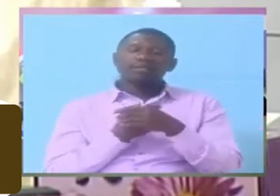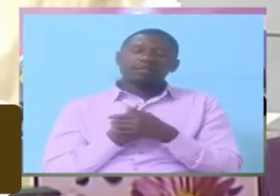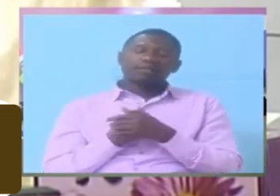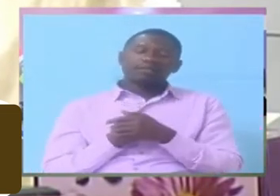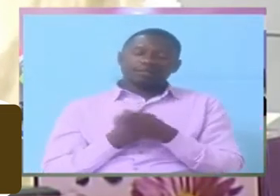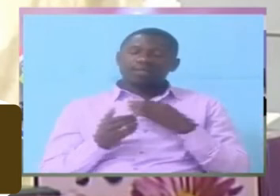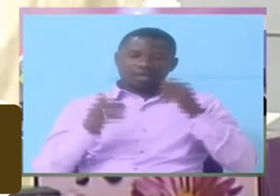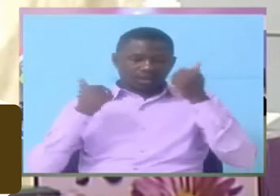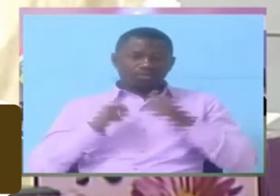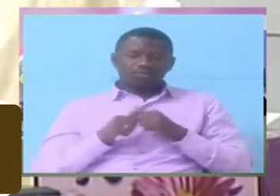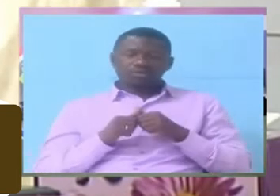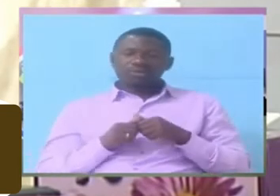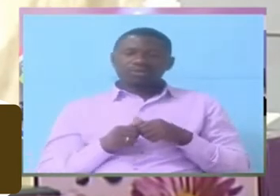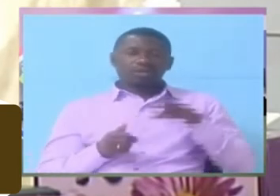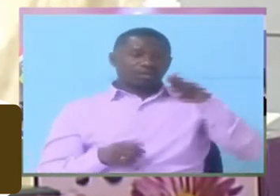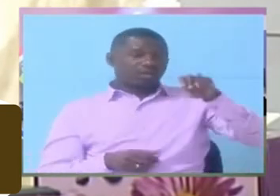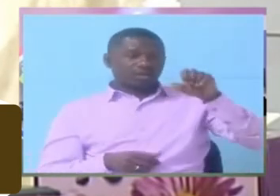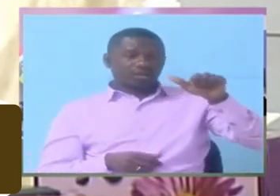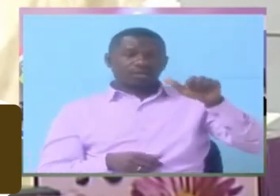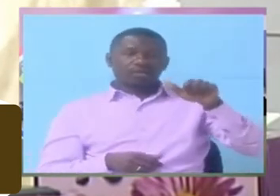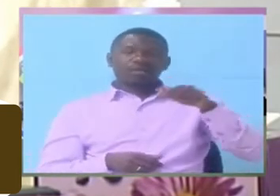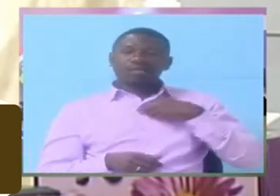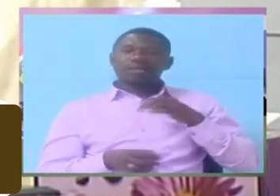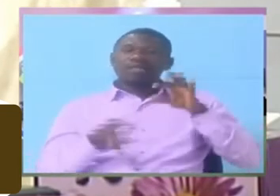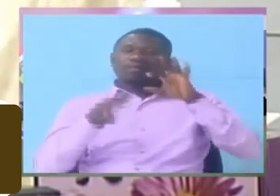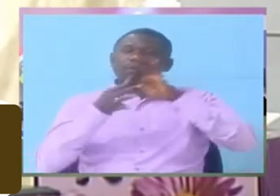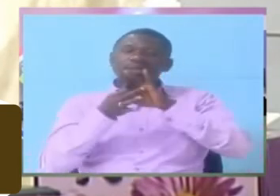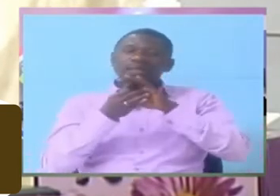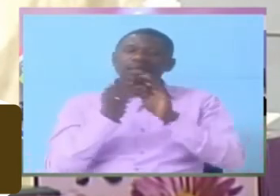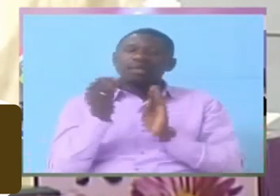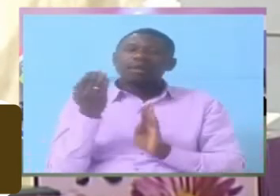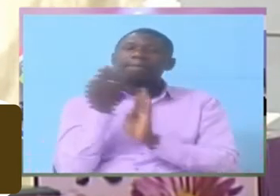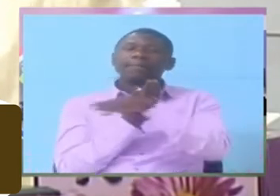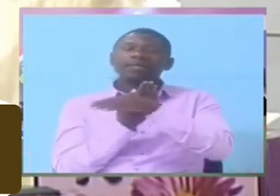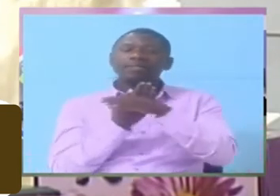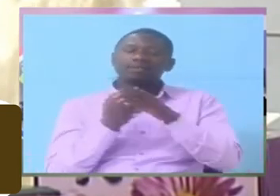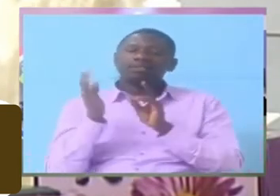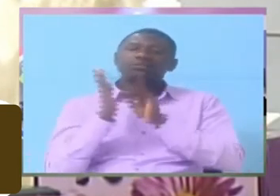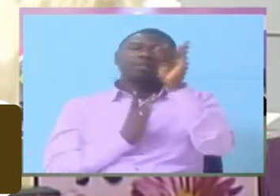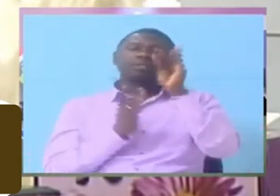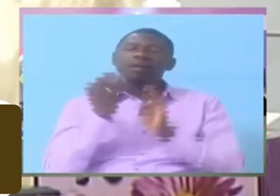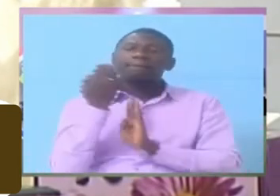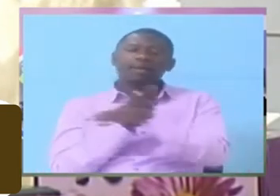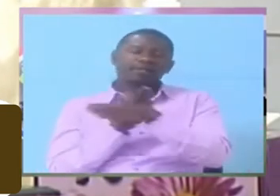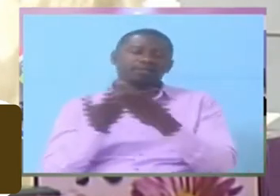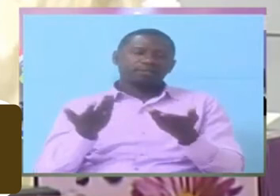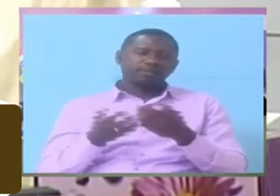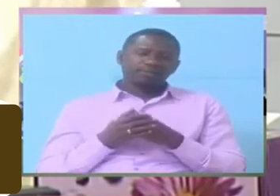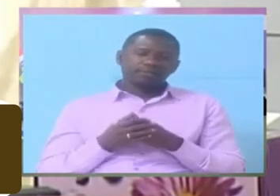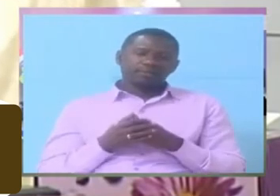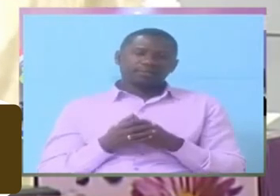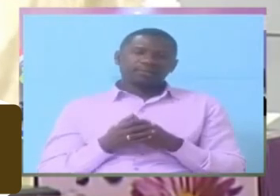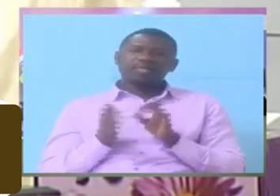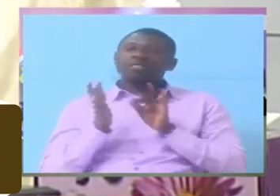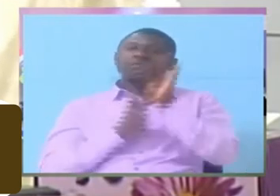the special branch. And I am under the mucho kindane to special branch la Carola. Special branch never operate like